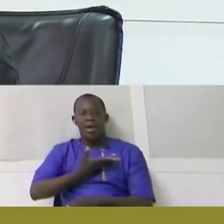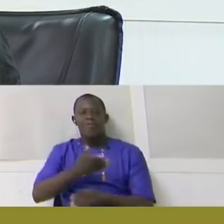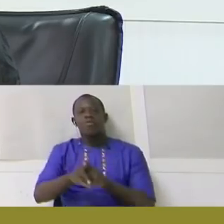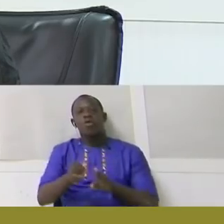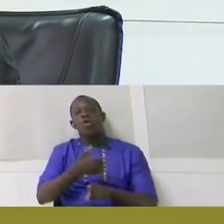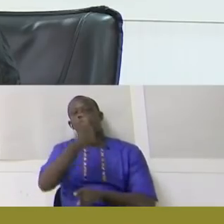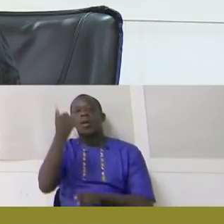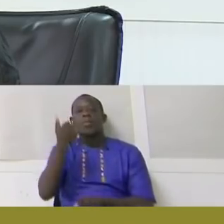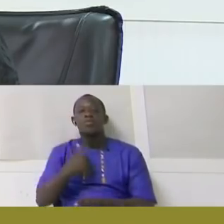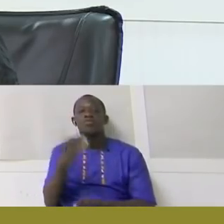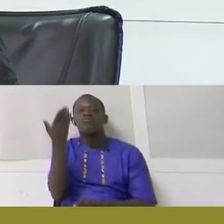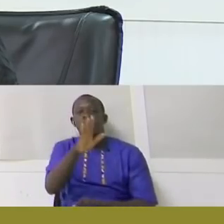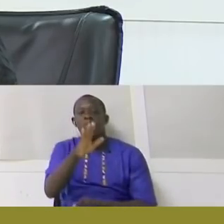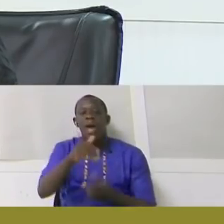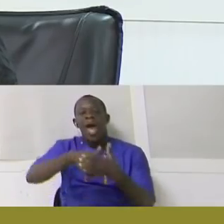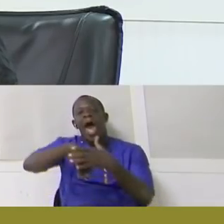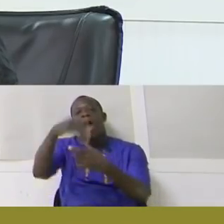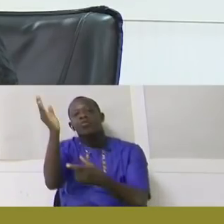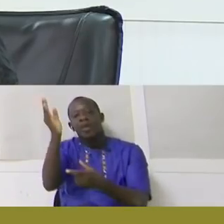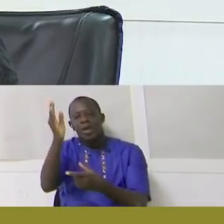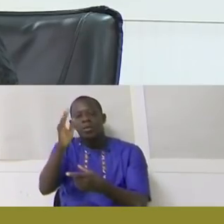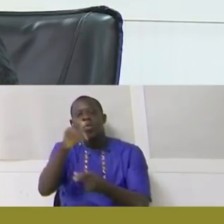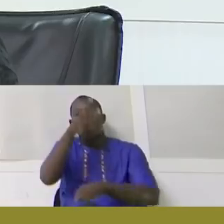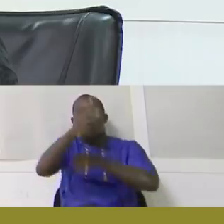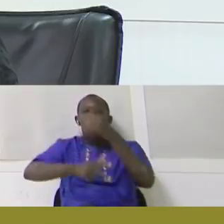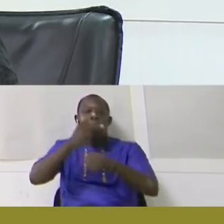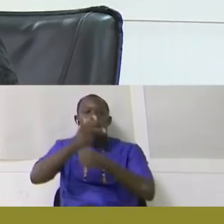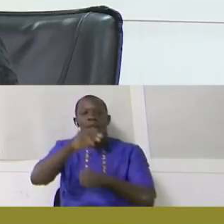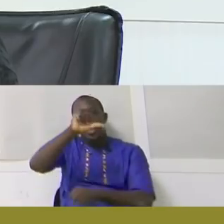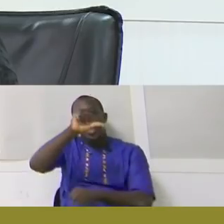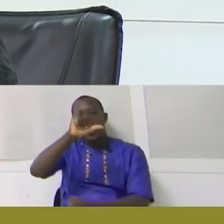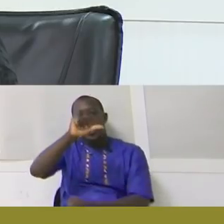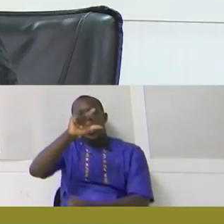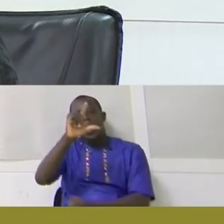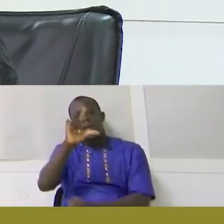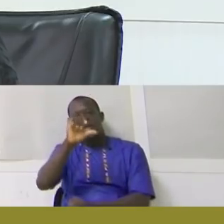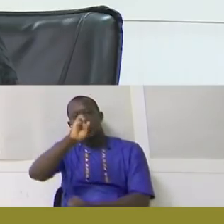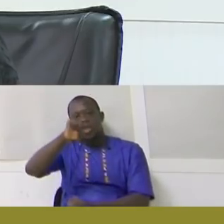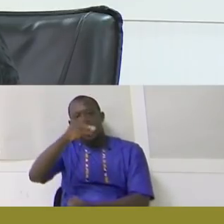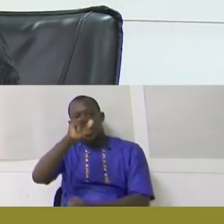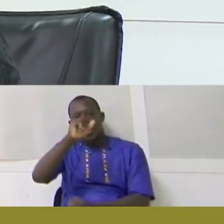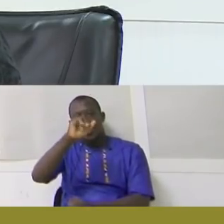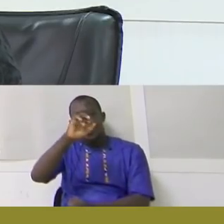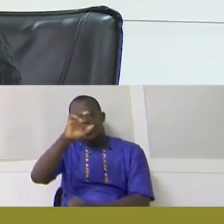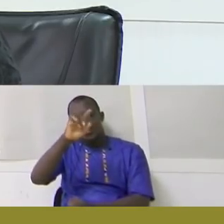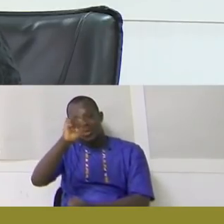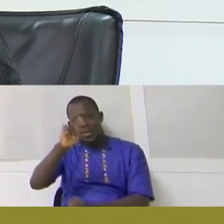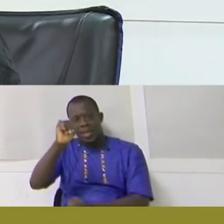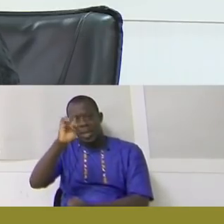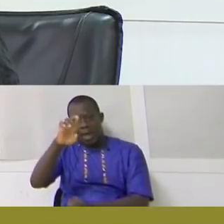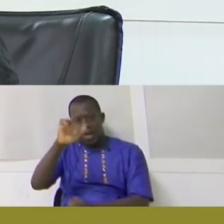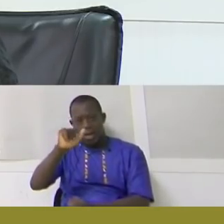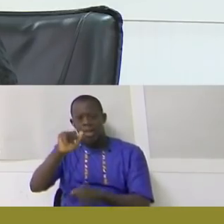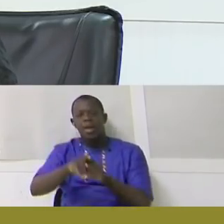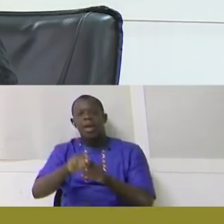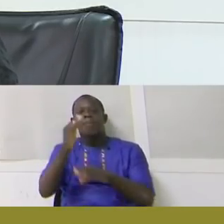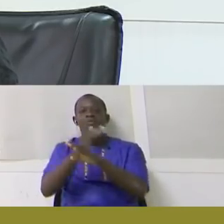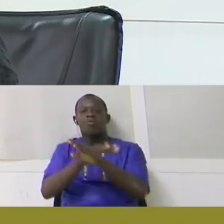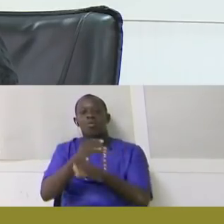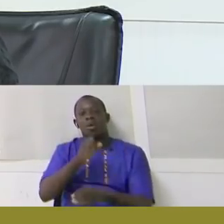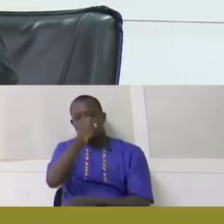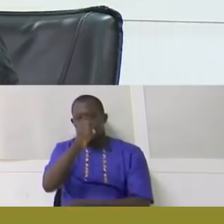Jazeera union interview ma. There was a delegation from Al Jazeera that came to interview me. After interview wowo